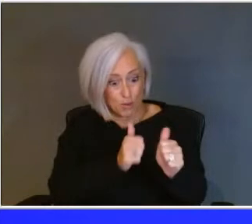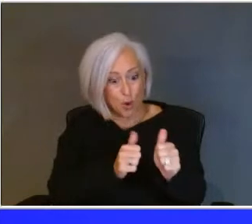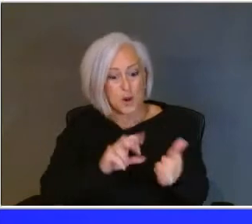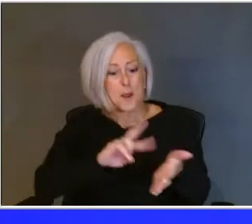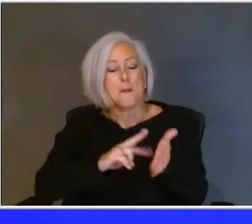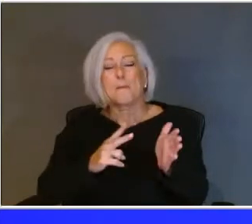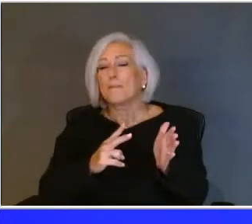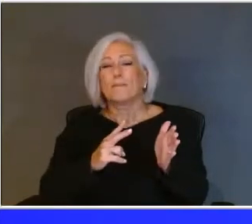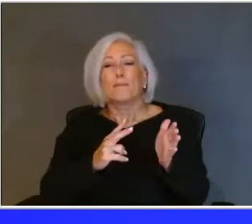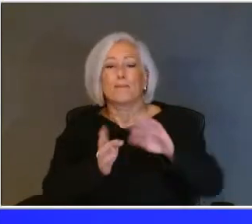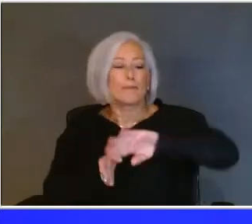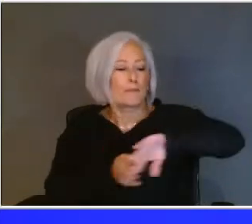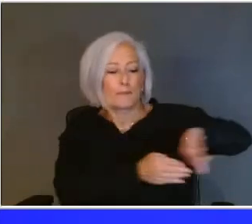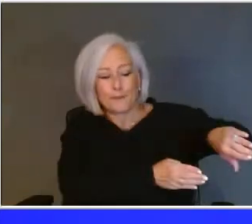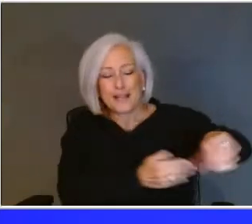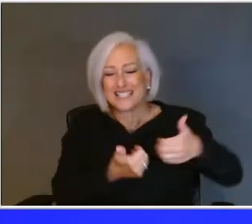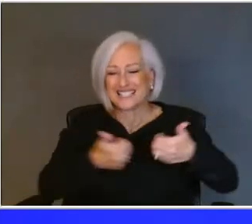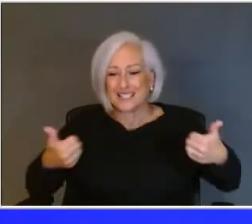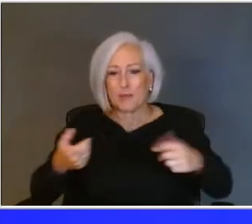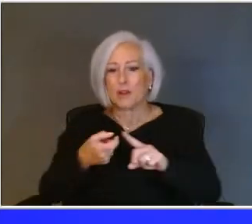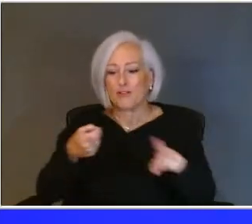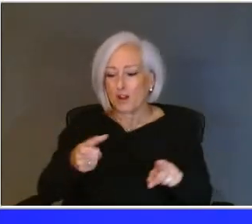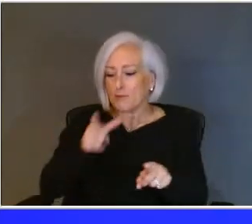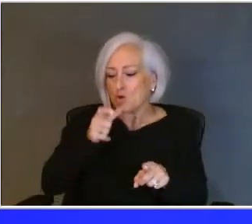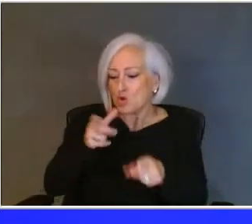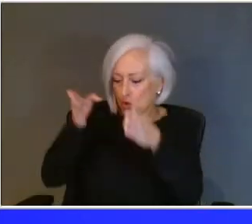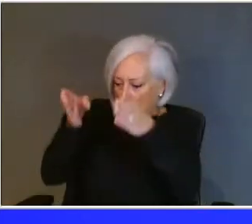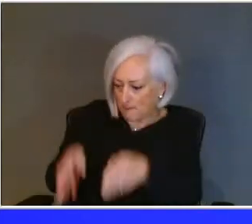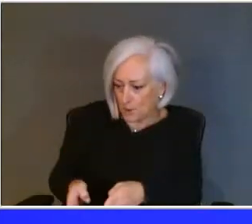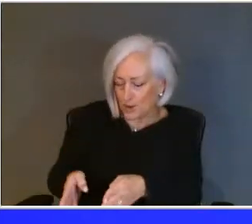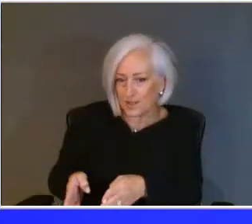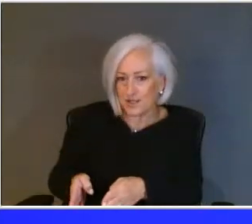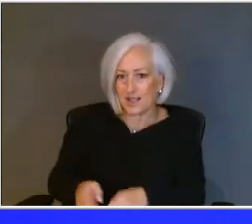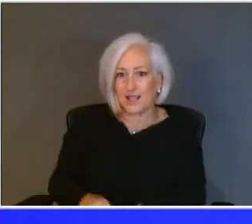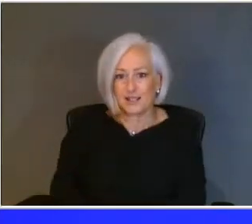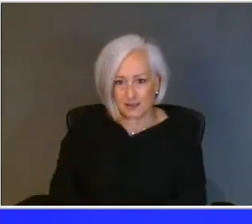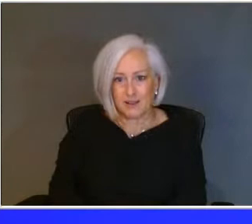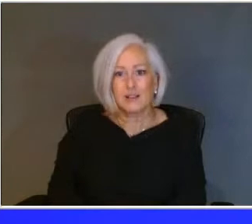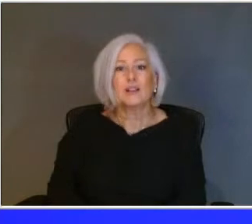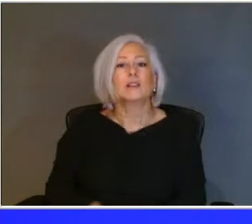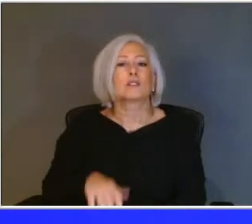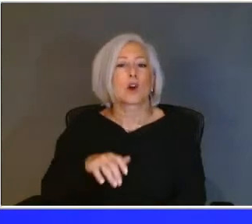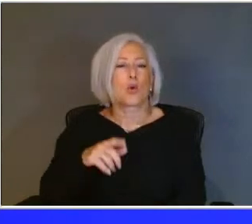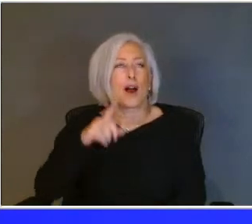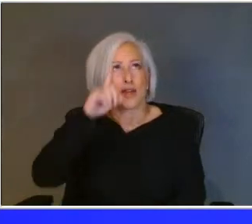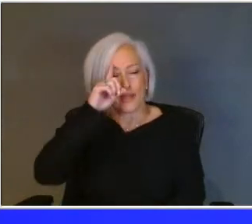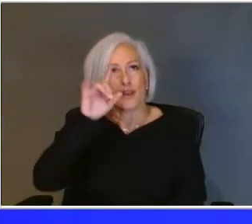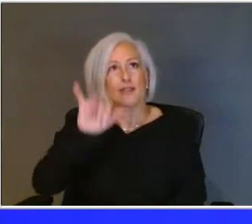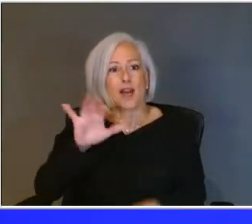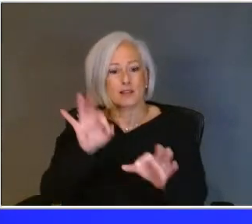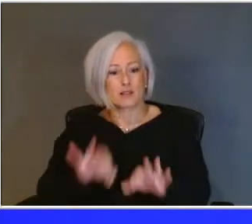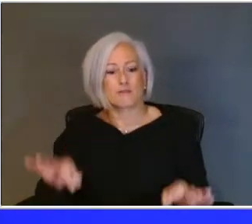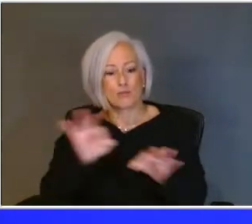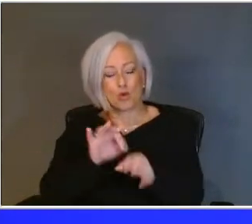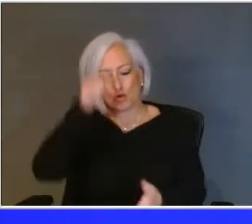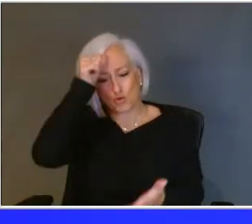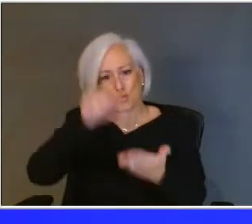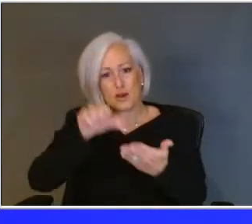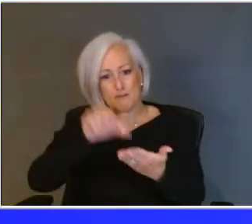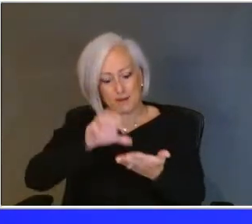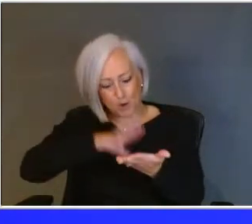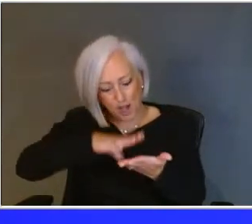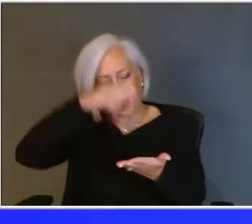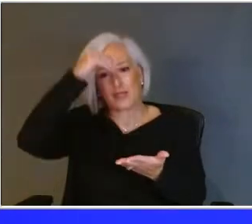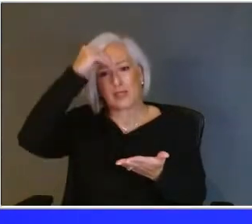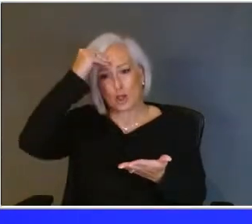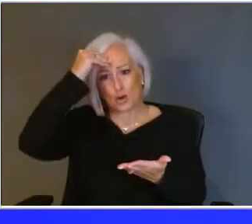how your statistics are as a player. And I think that's something that I really strive to help them learn at this age, because it will take